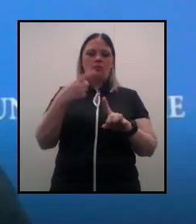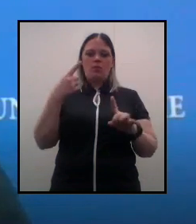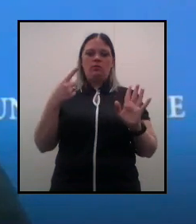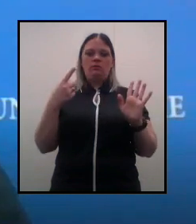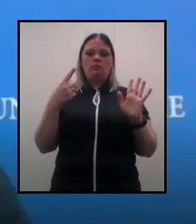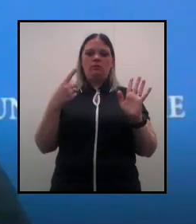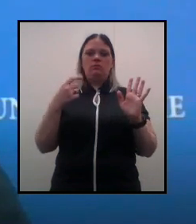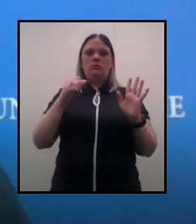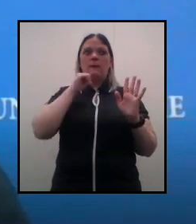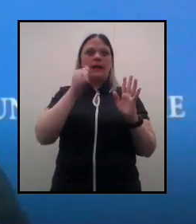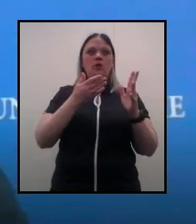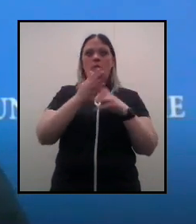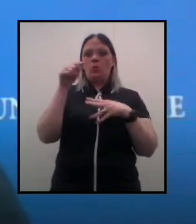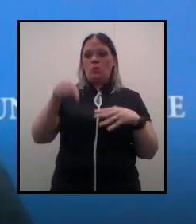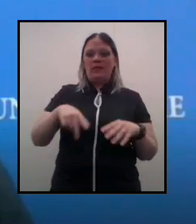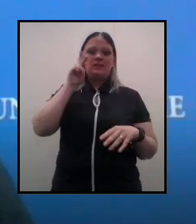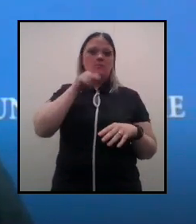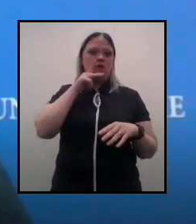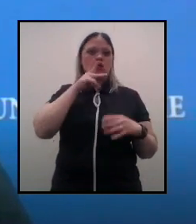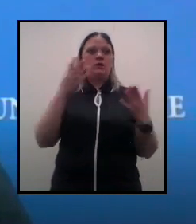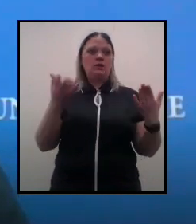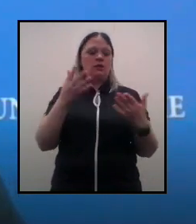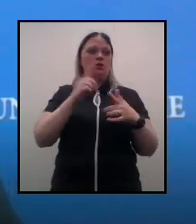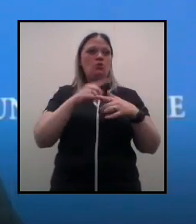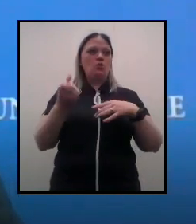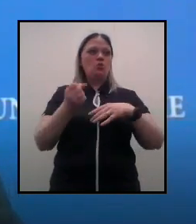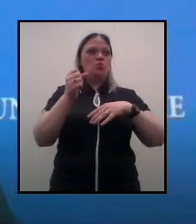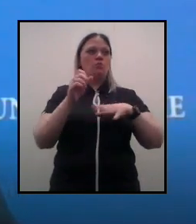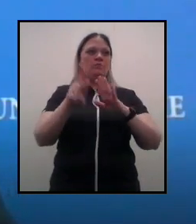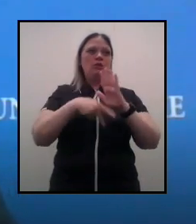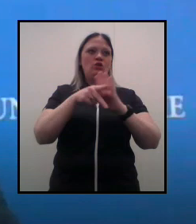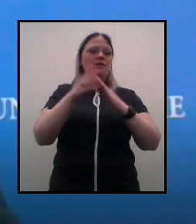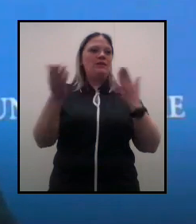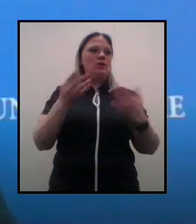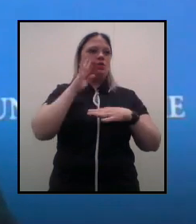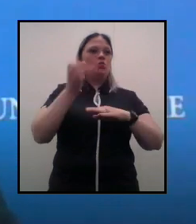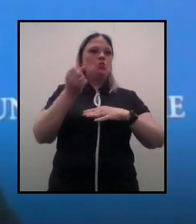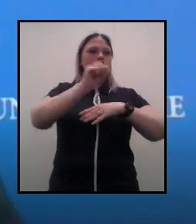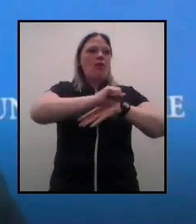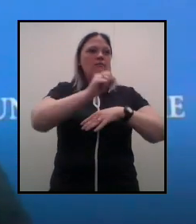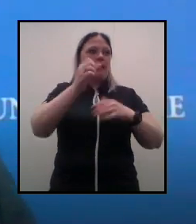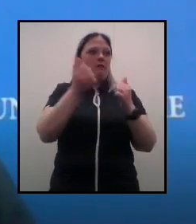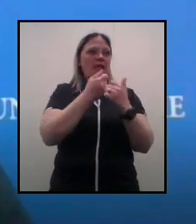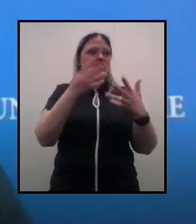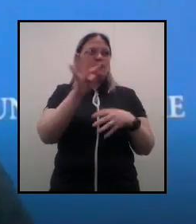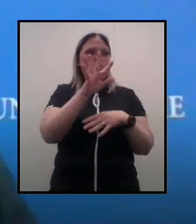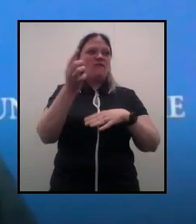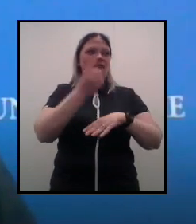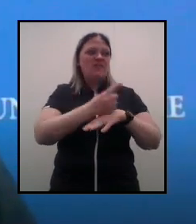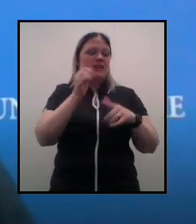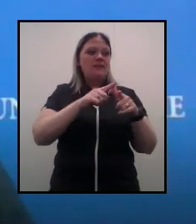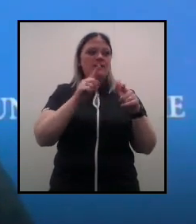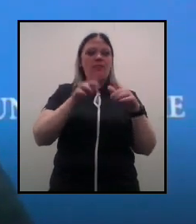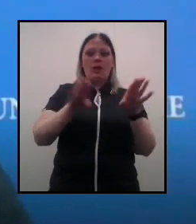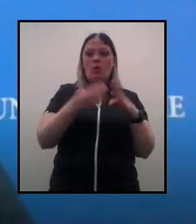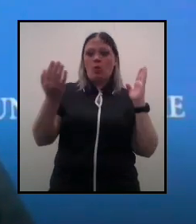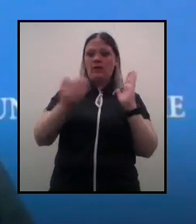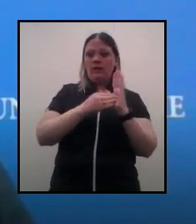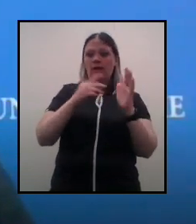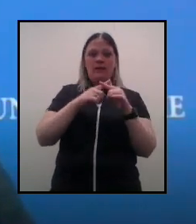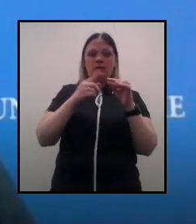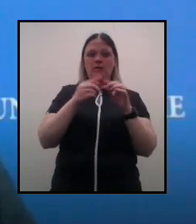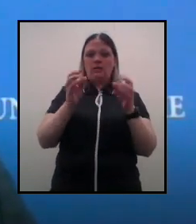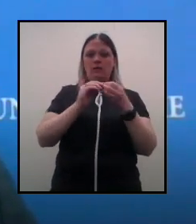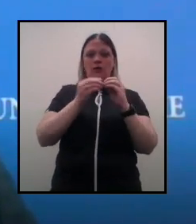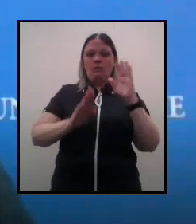to have gone through this period here, the shutdown of roughly 45 days, to then reopen and have the numbers just blow through